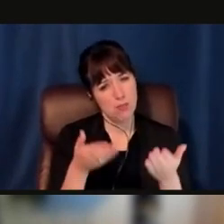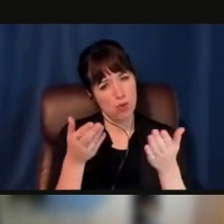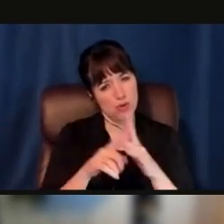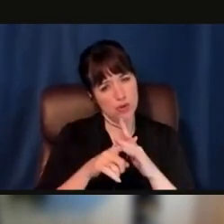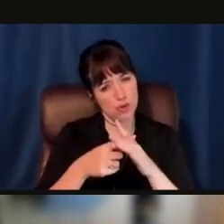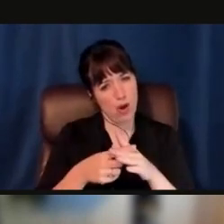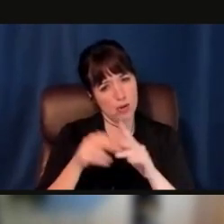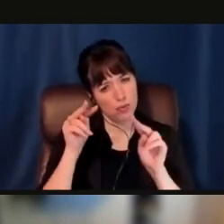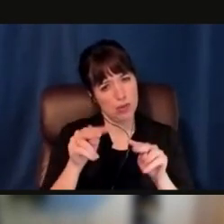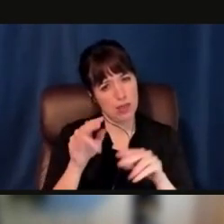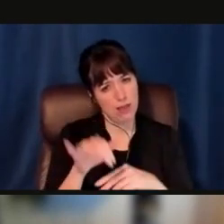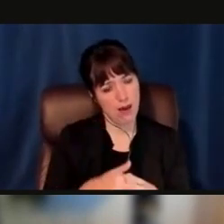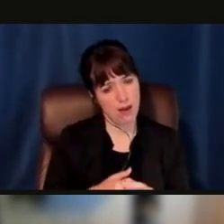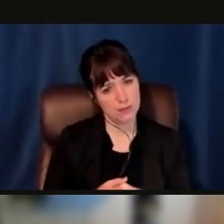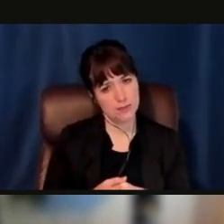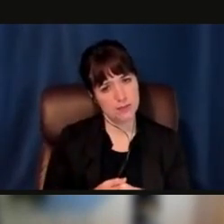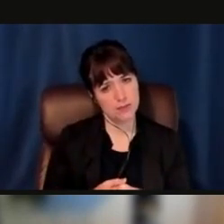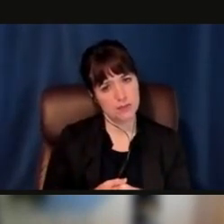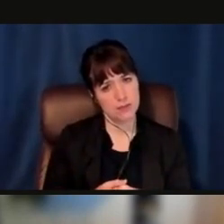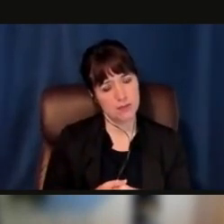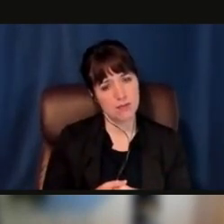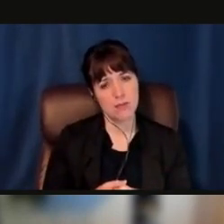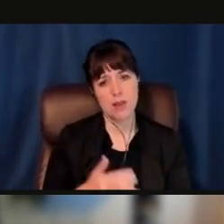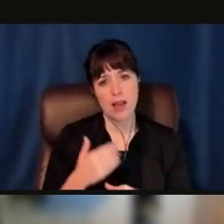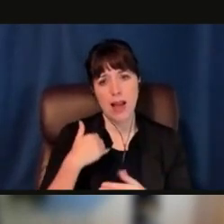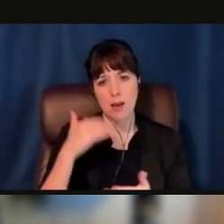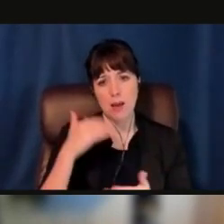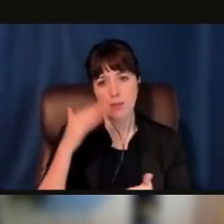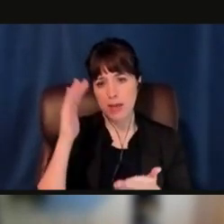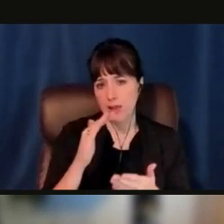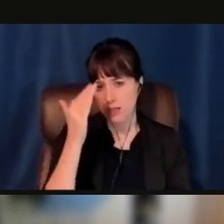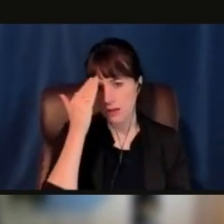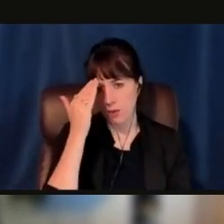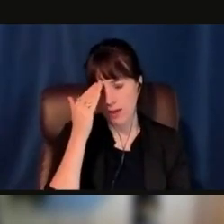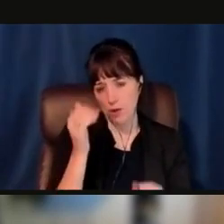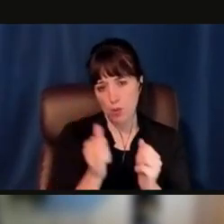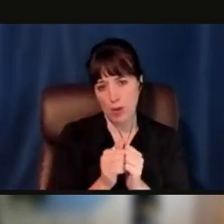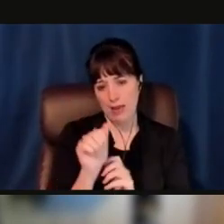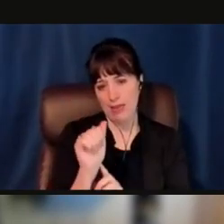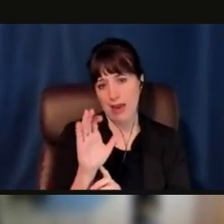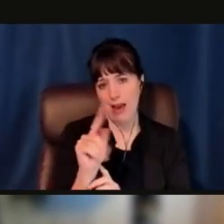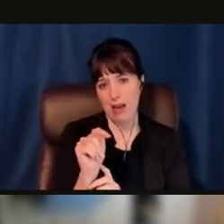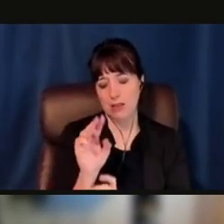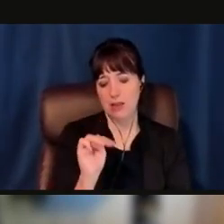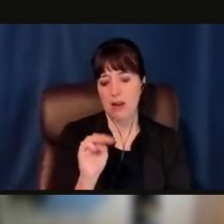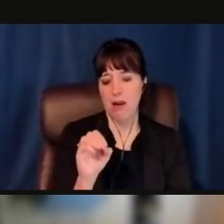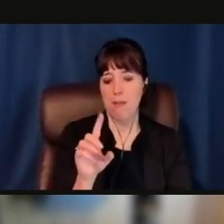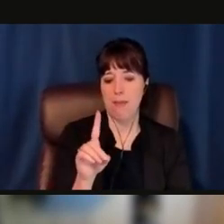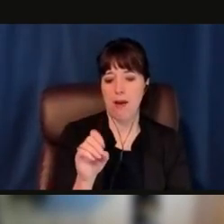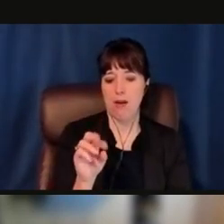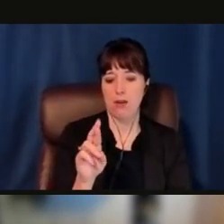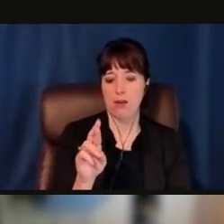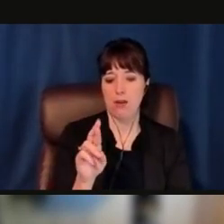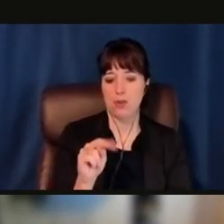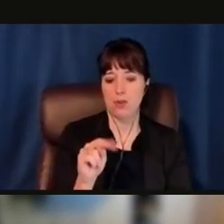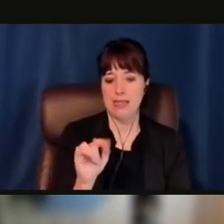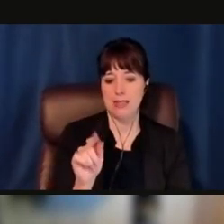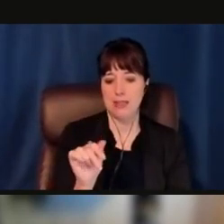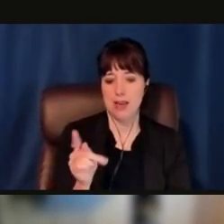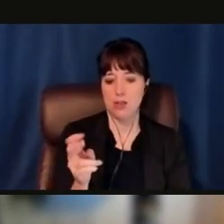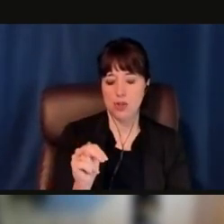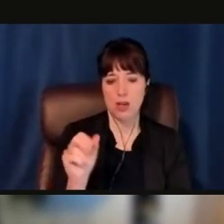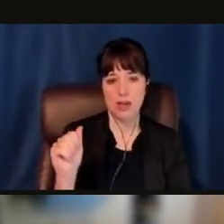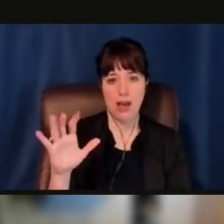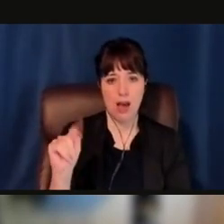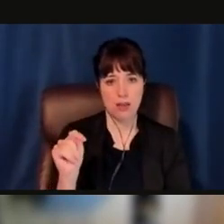look at that? I'm less familiar with the act, the Modernization Act that's been mentioned, but my hope is